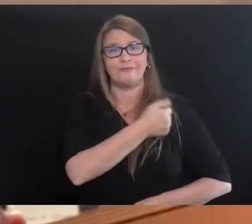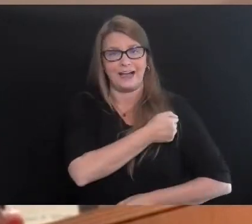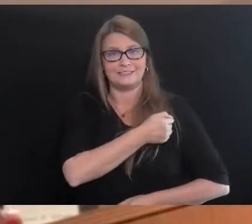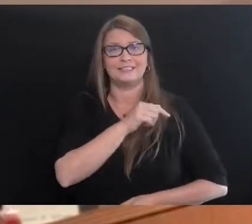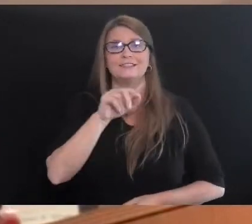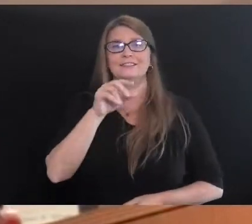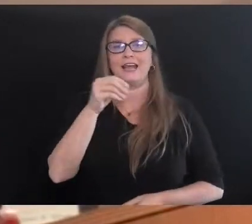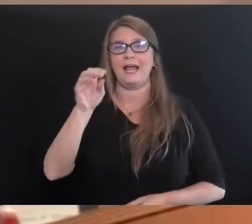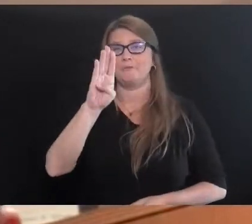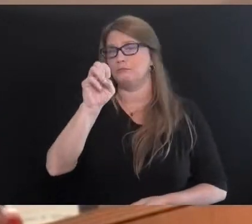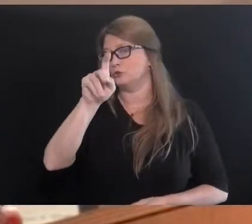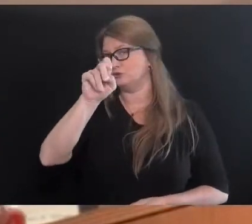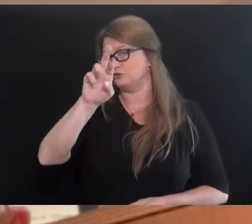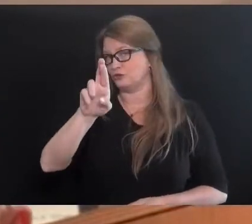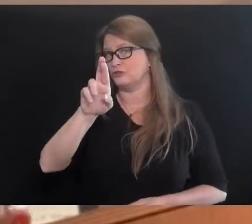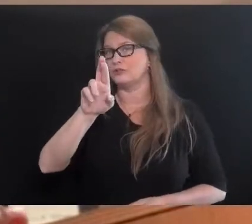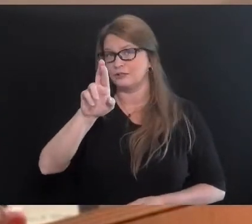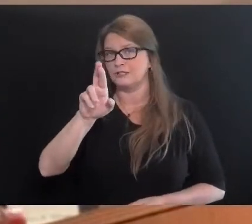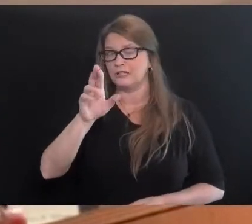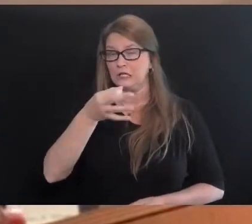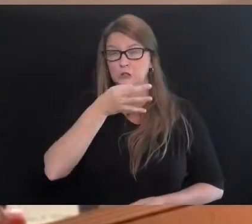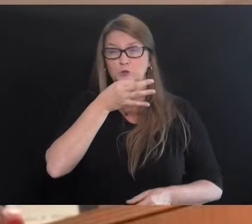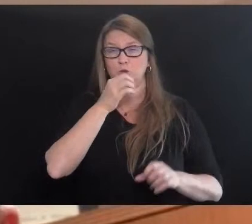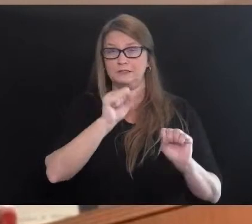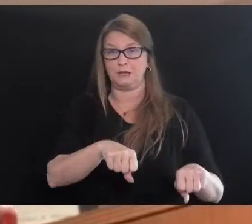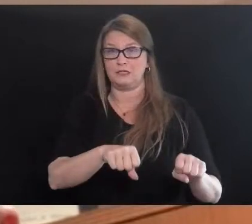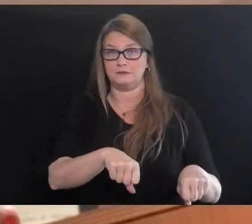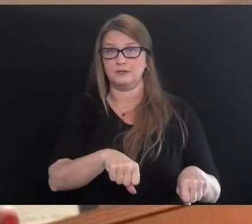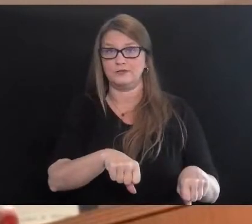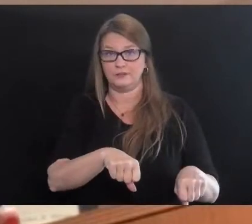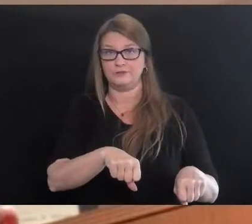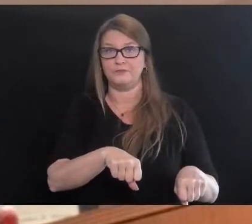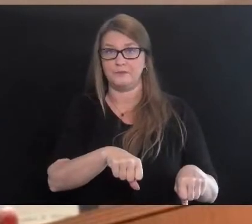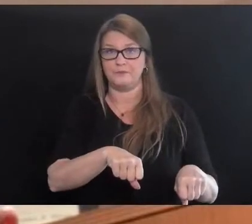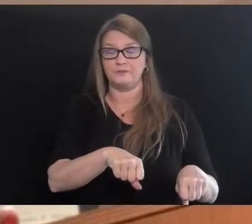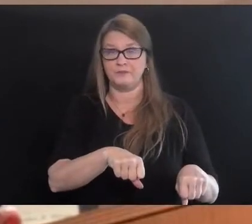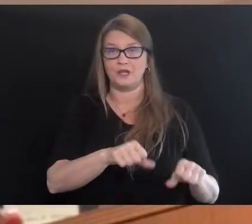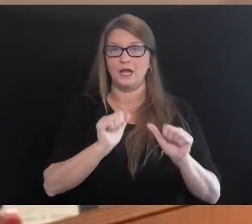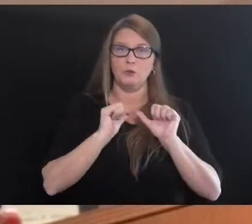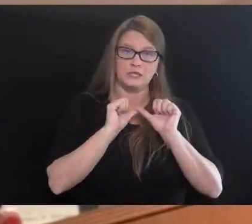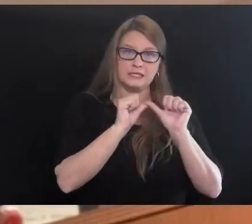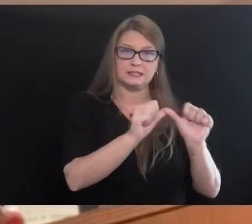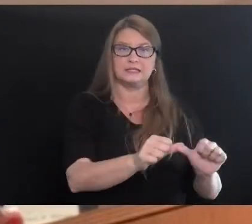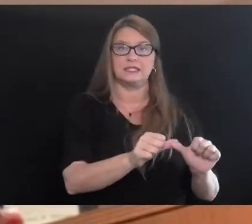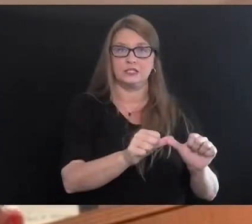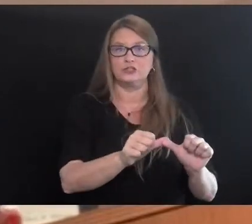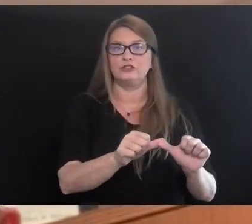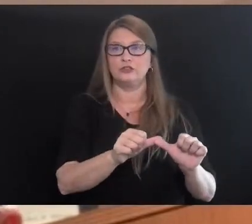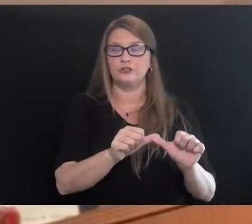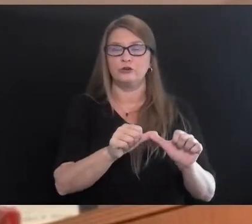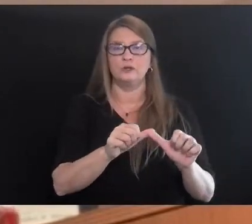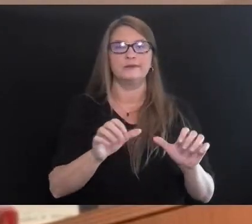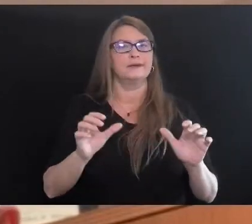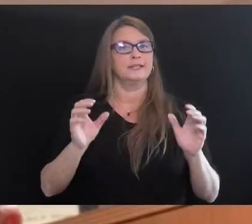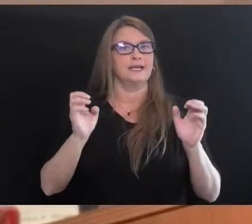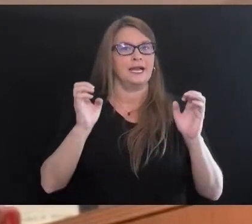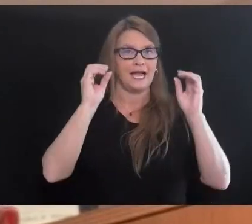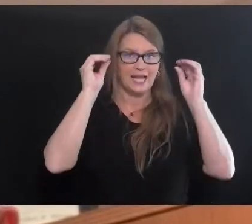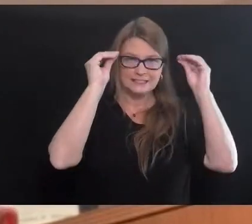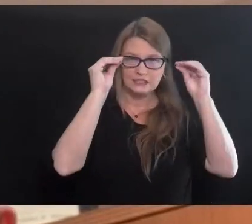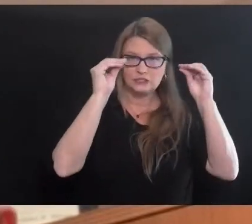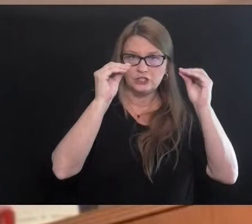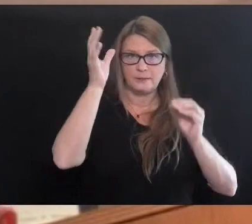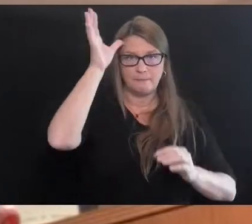get booster doses as soon as possible. And we need to continue to do a better job to educate the parents of our